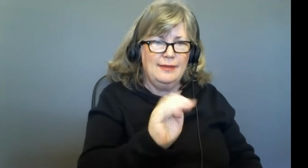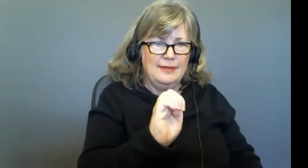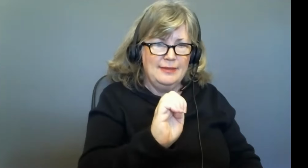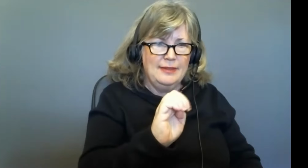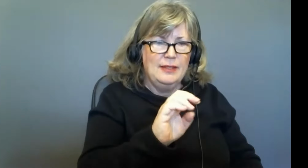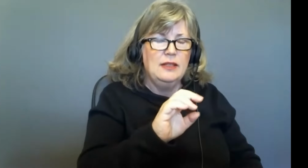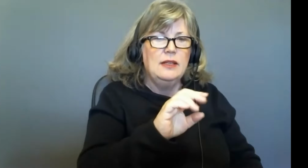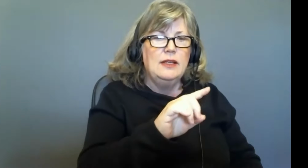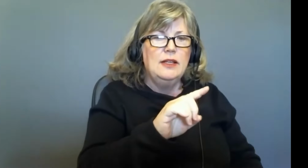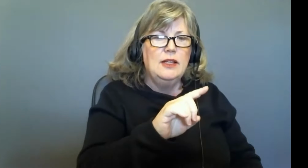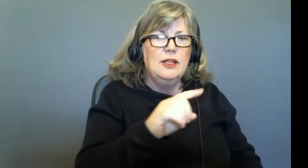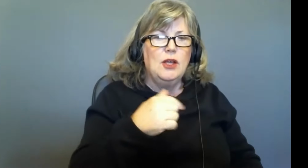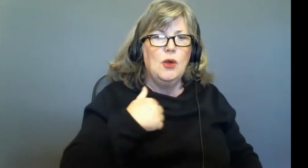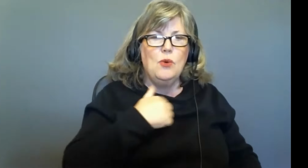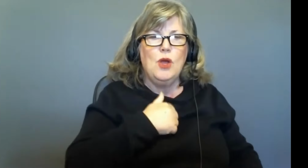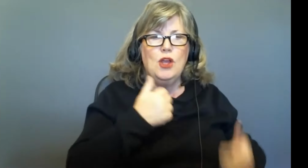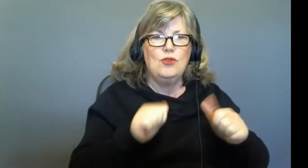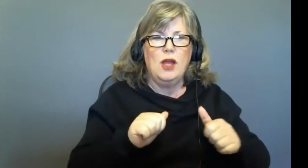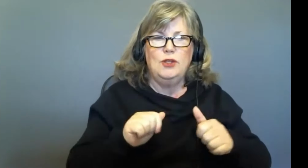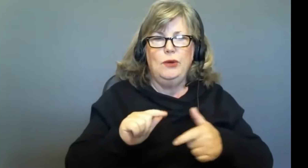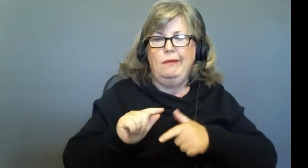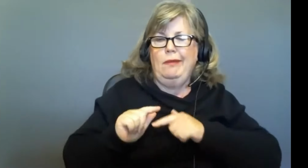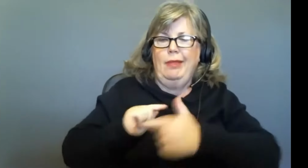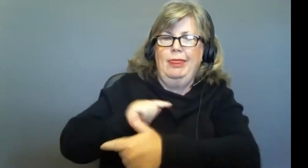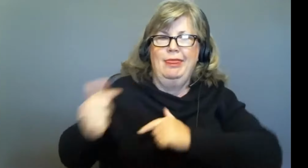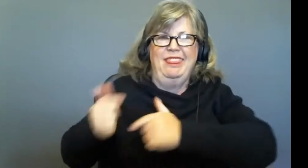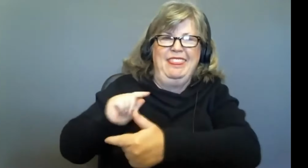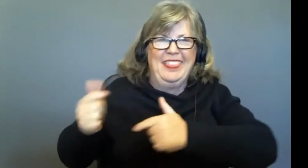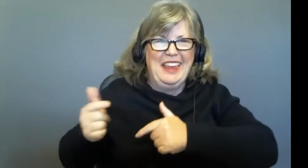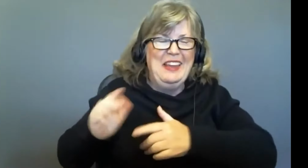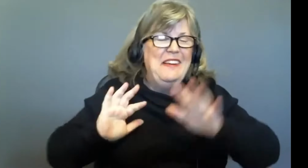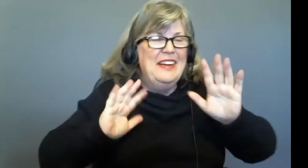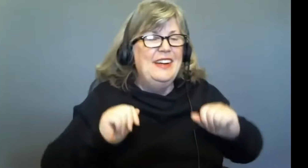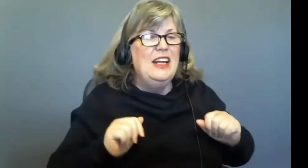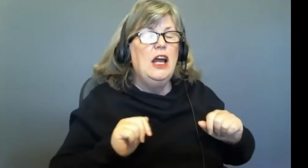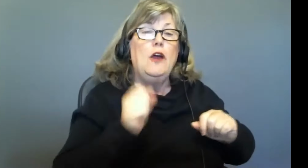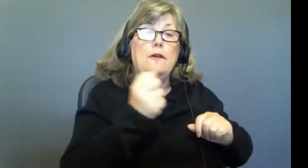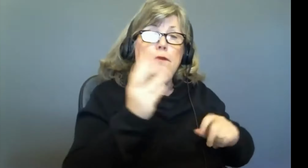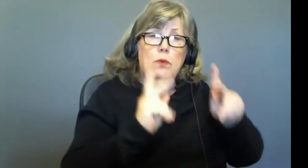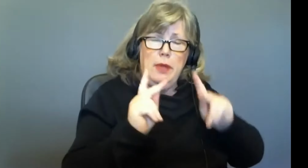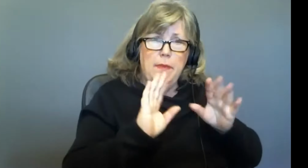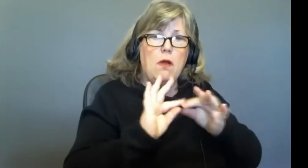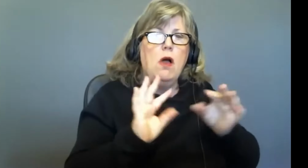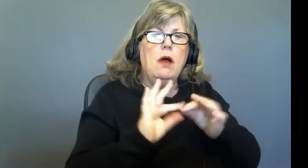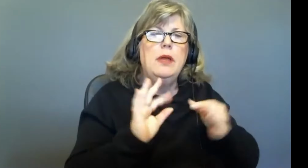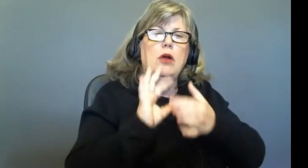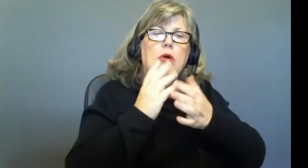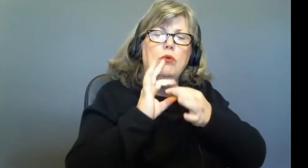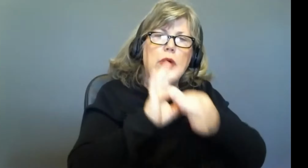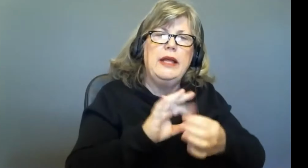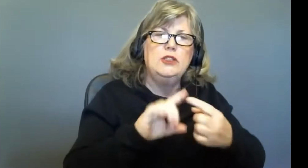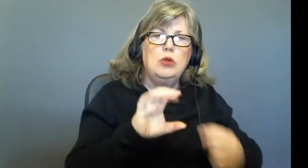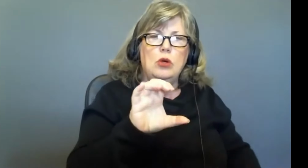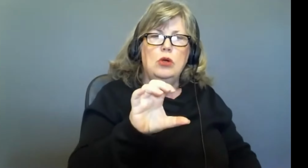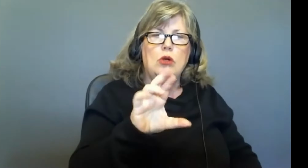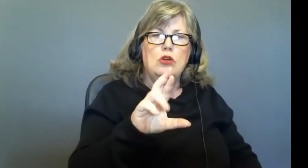We're trying to navigate between the two of us. There has been a few people commenting on the criminal legislation